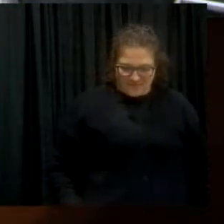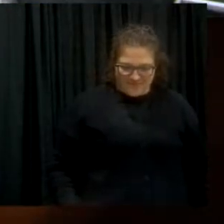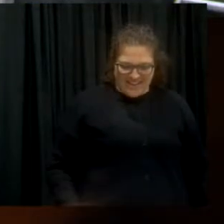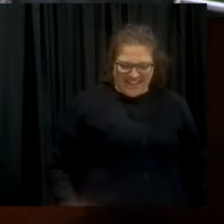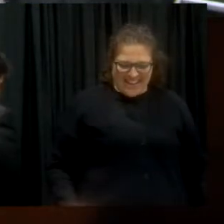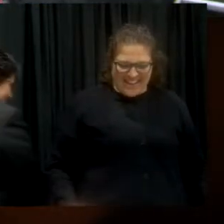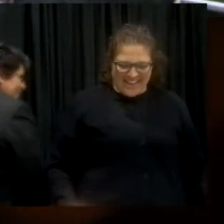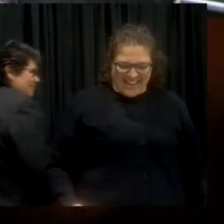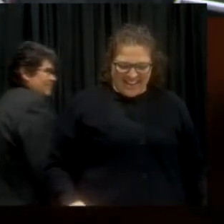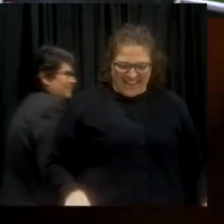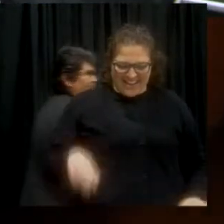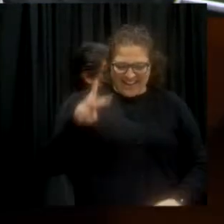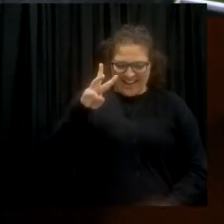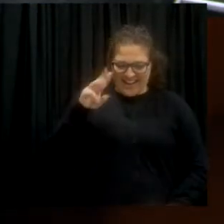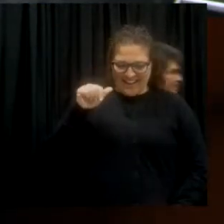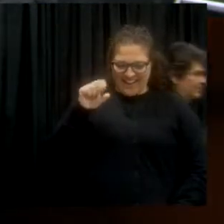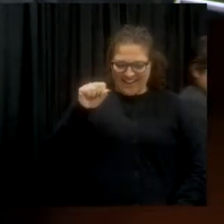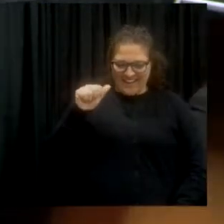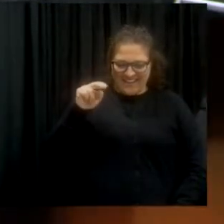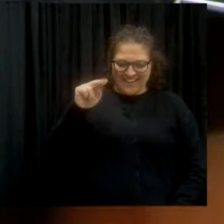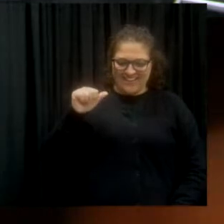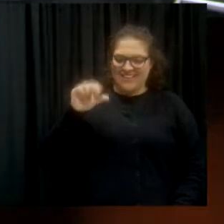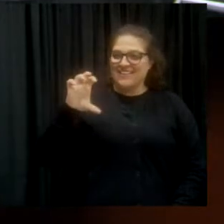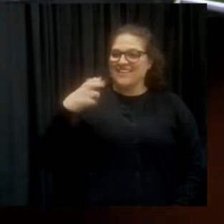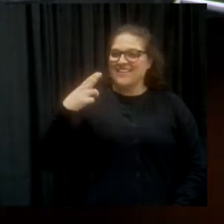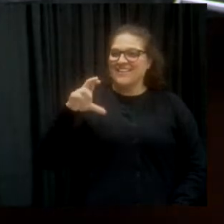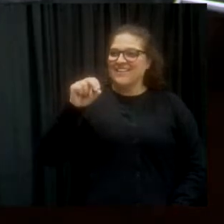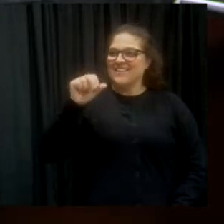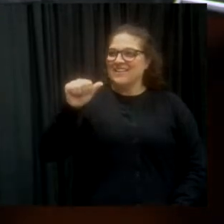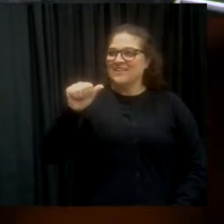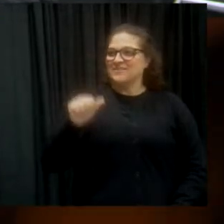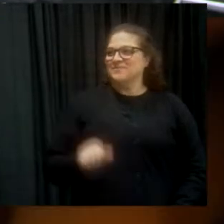Chow. Wasana Chow.